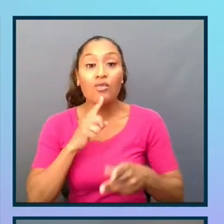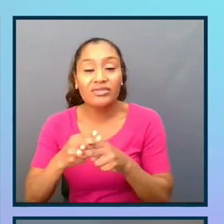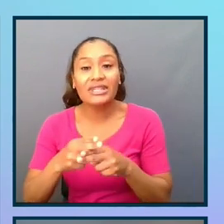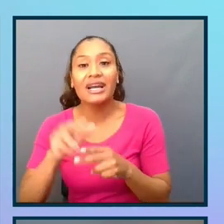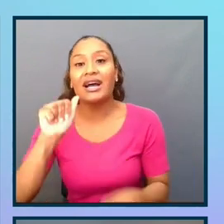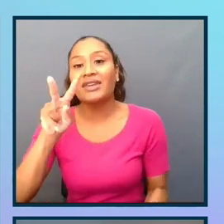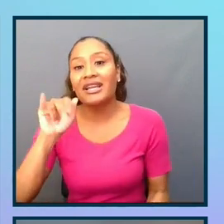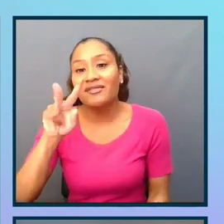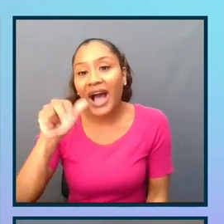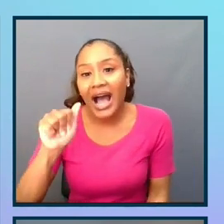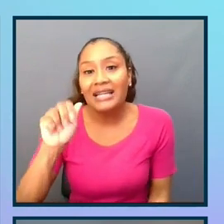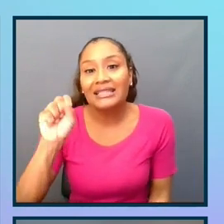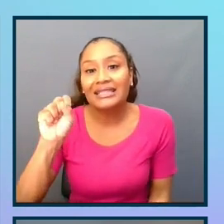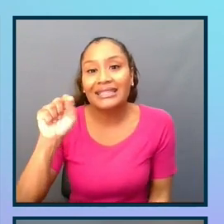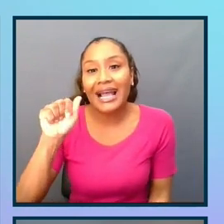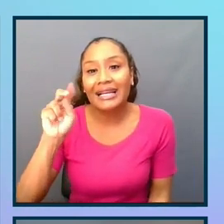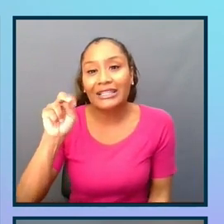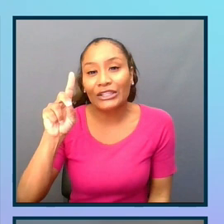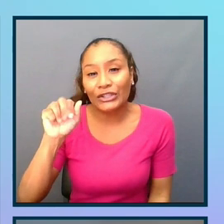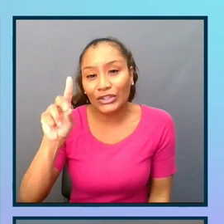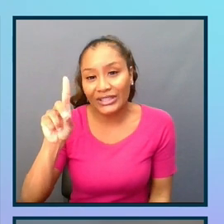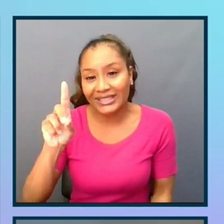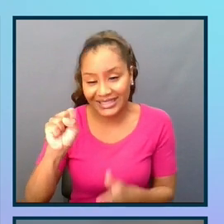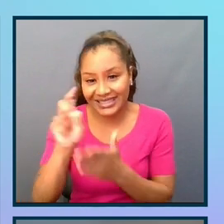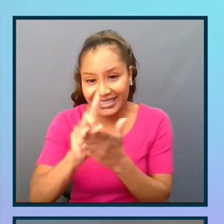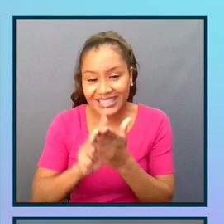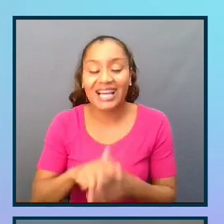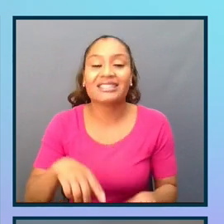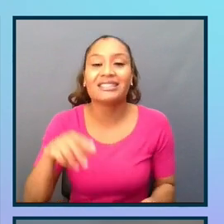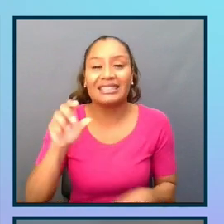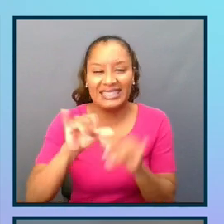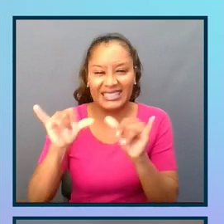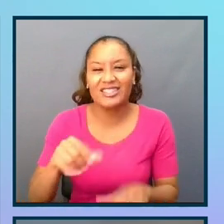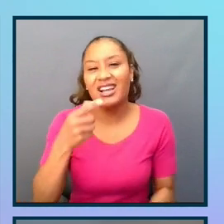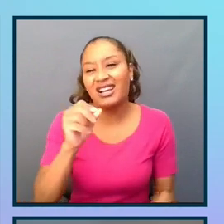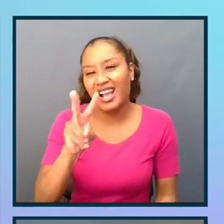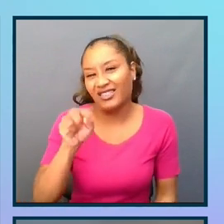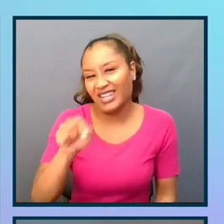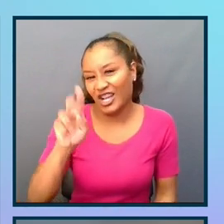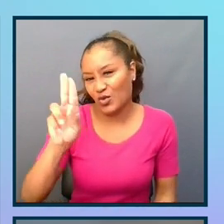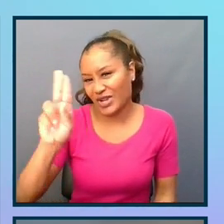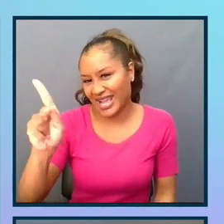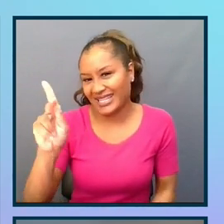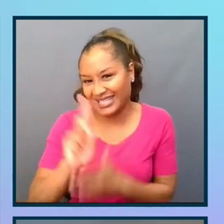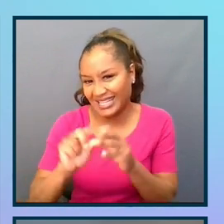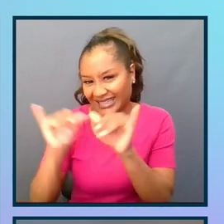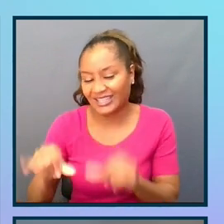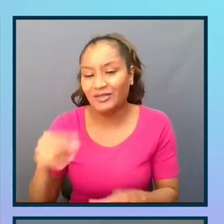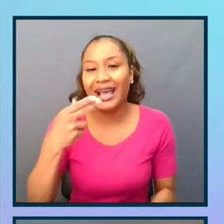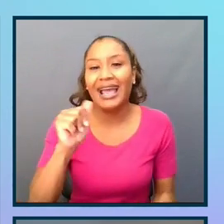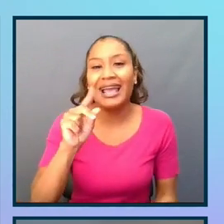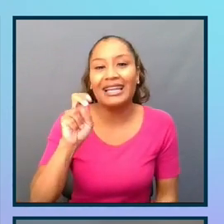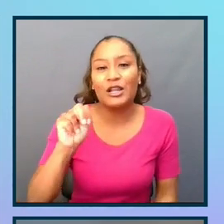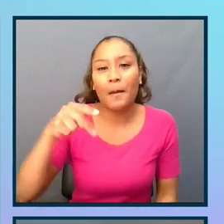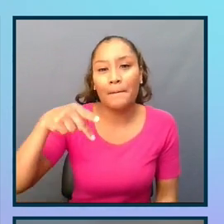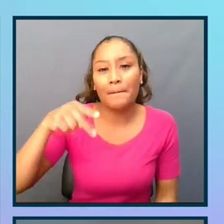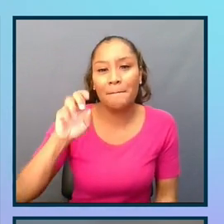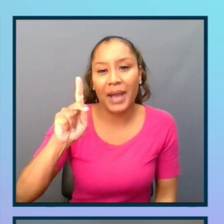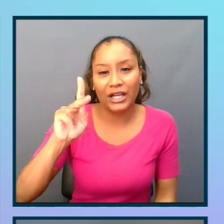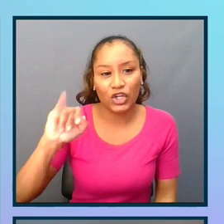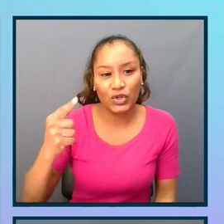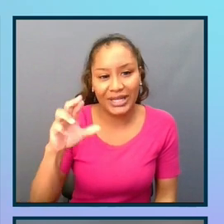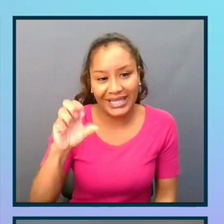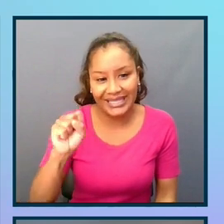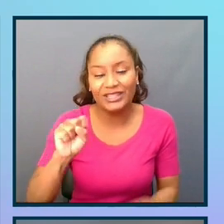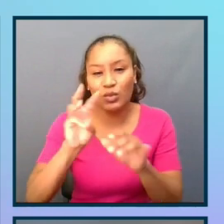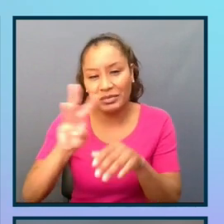Aviva Standards Design System, gov.uk Design System, Hayden Pickering's website about building